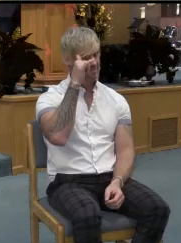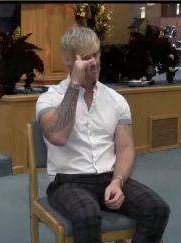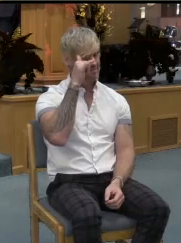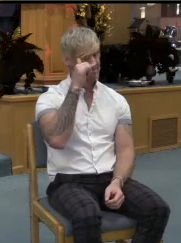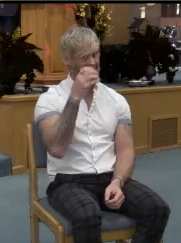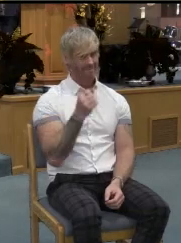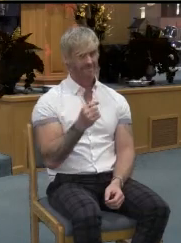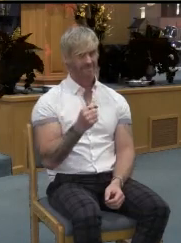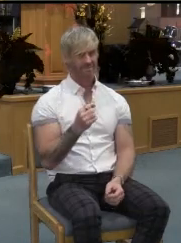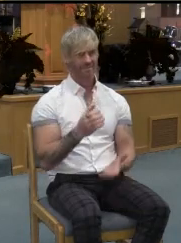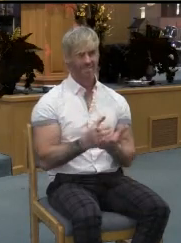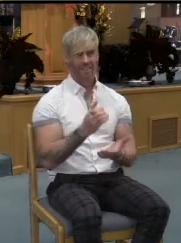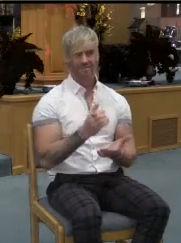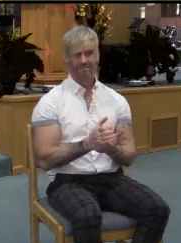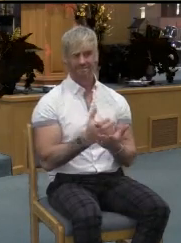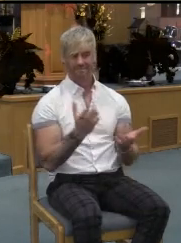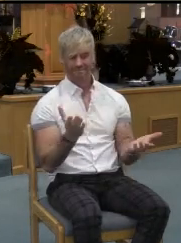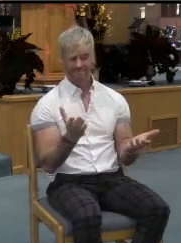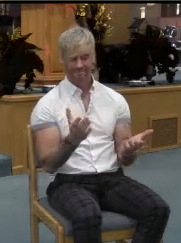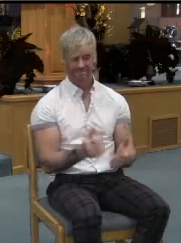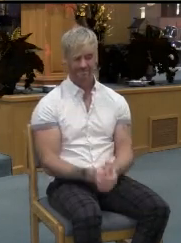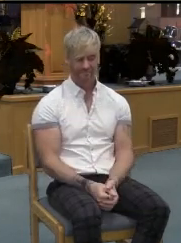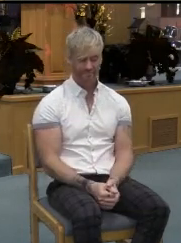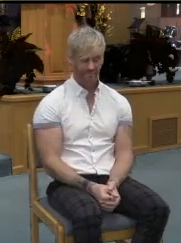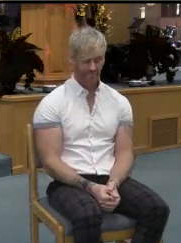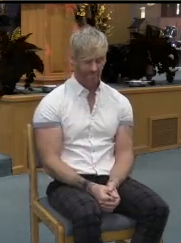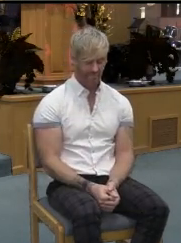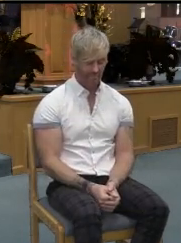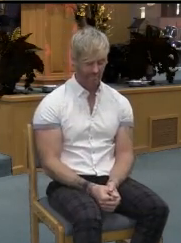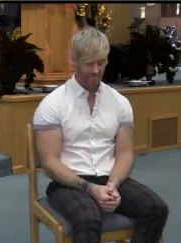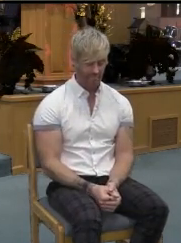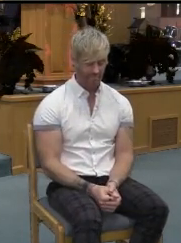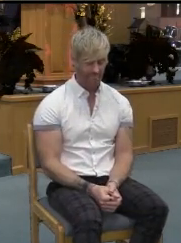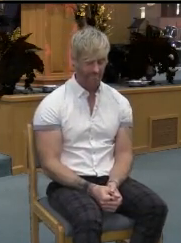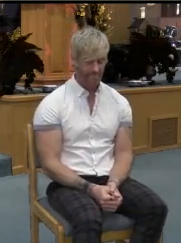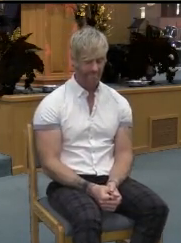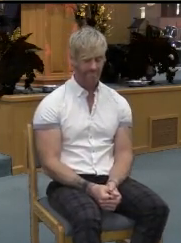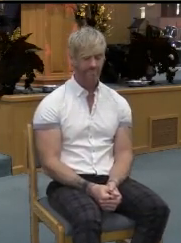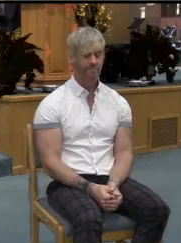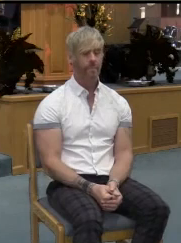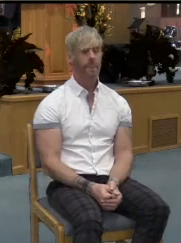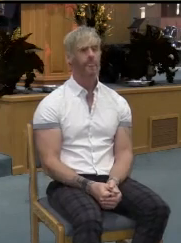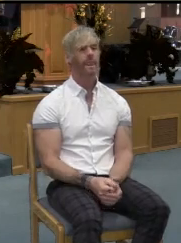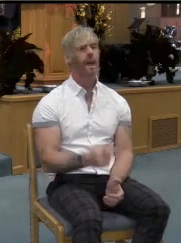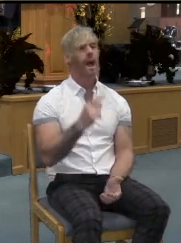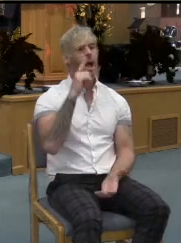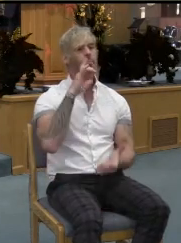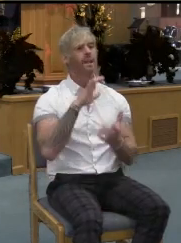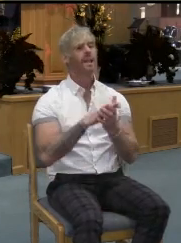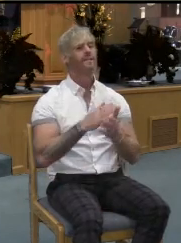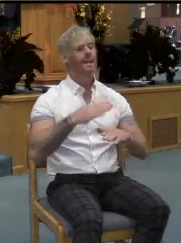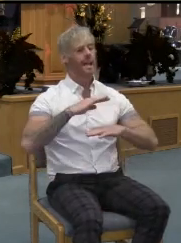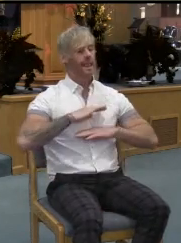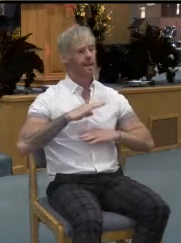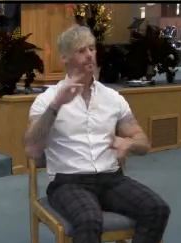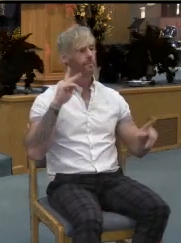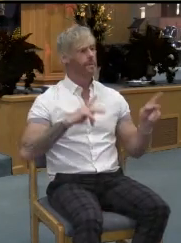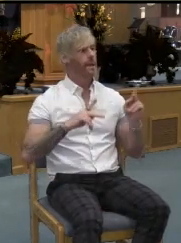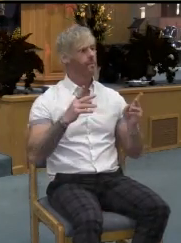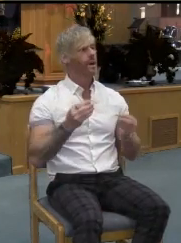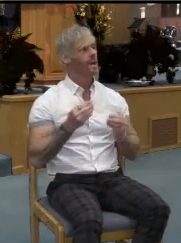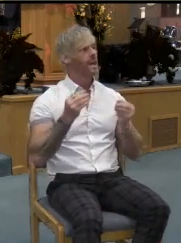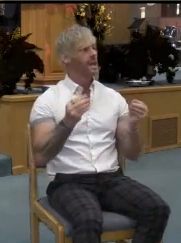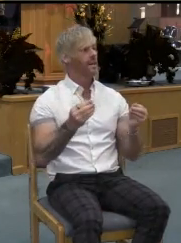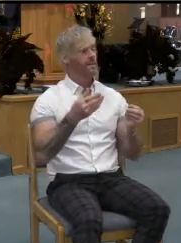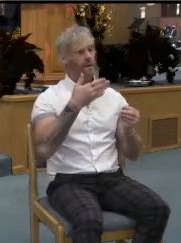And he went on to say, and I believe that contented people give better performance in life. Contentment is a valuable thing